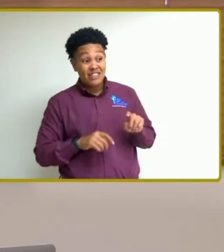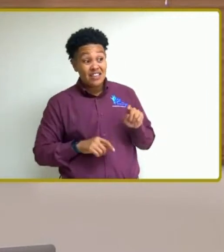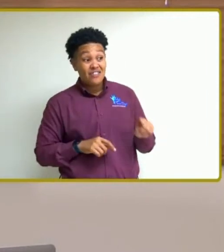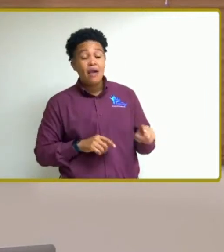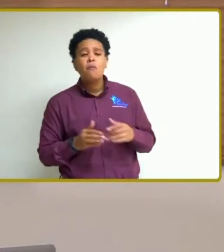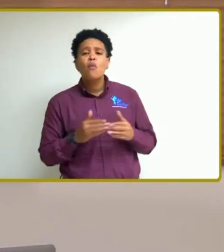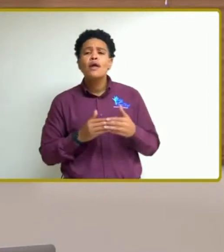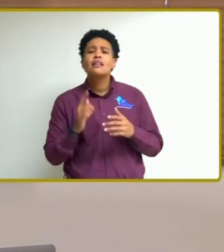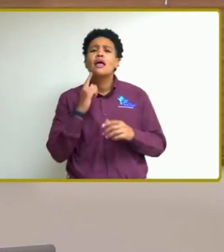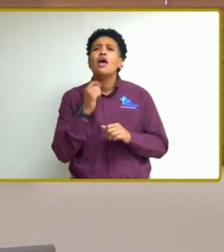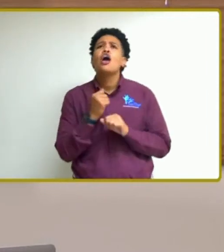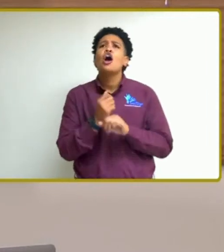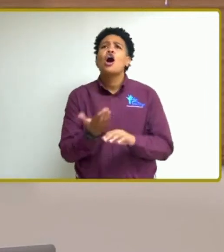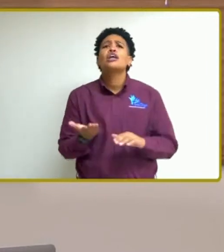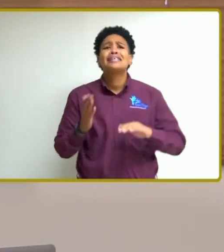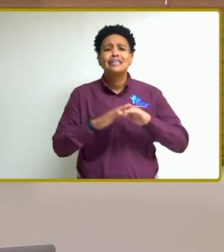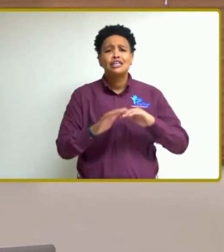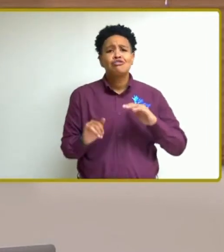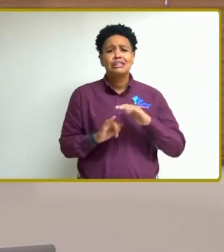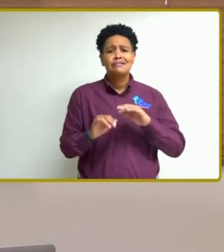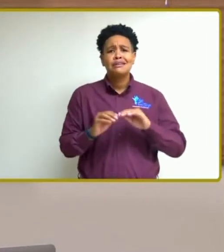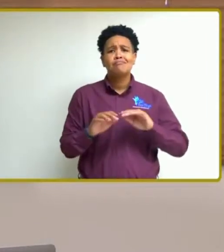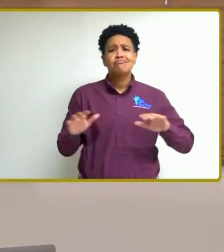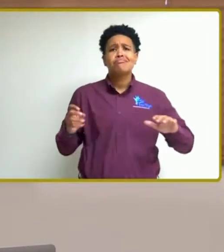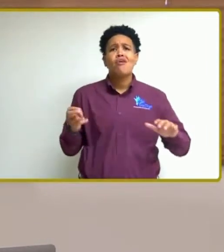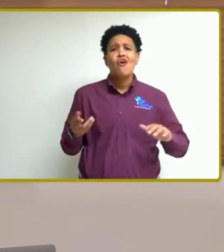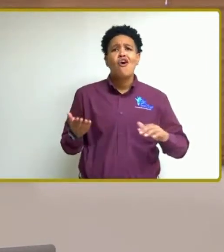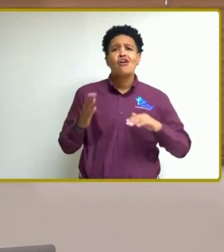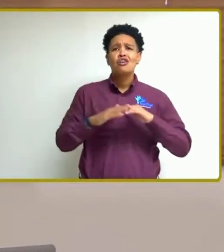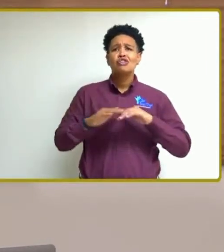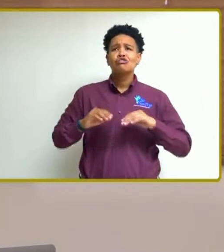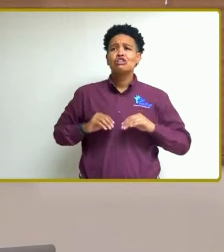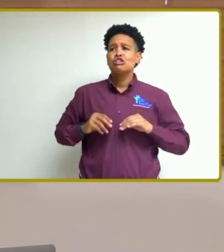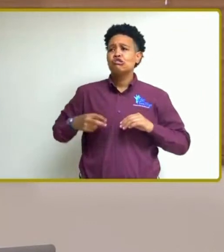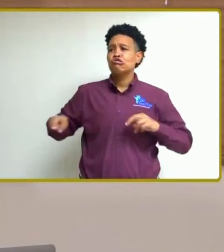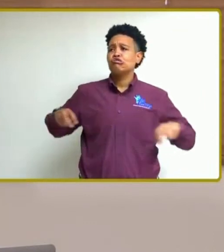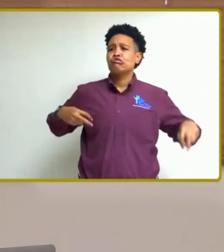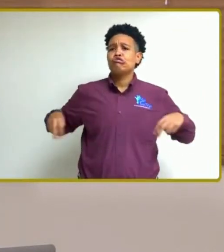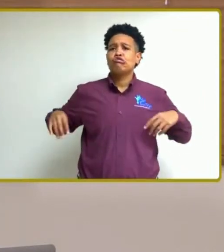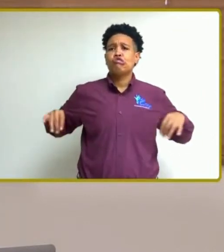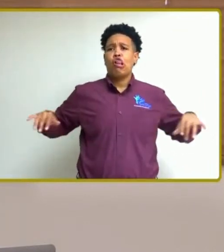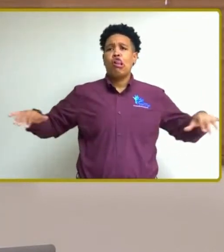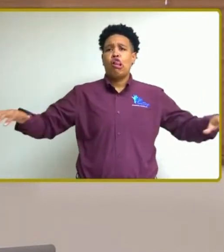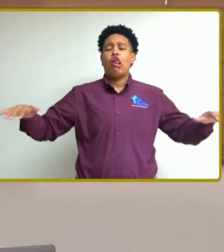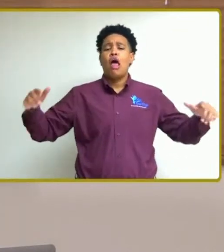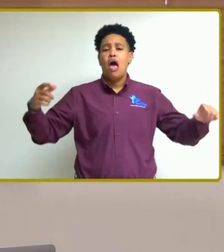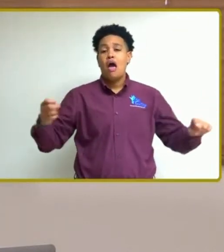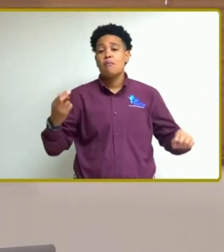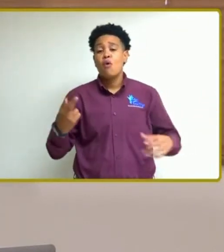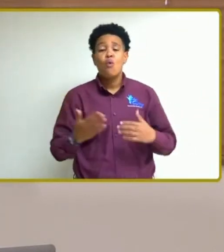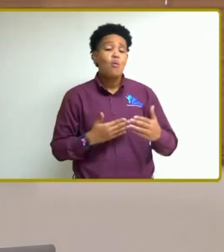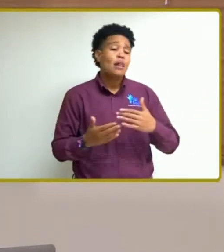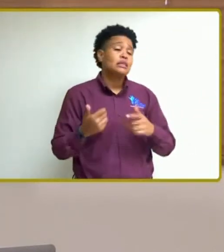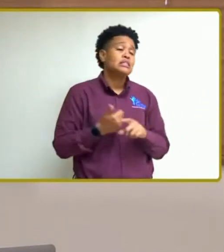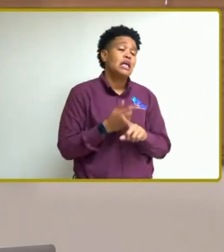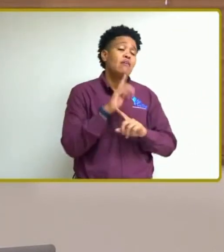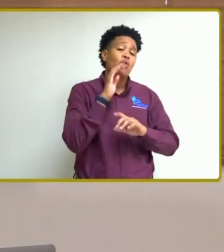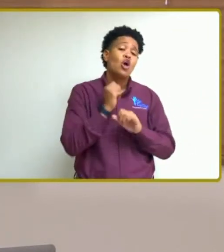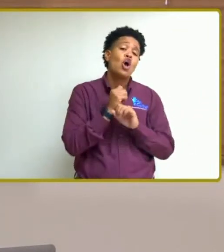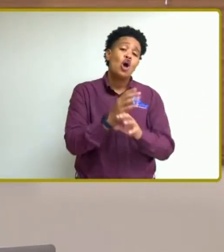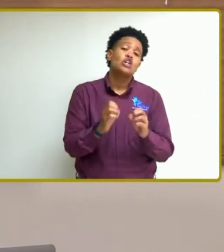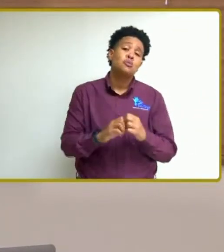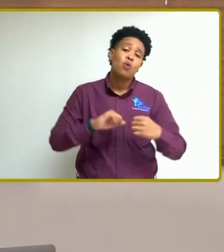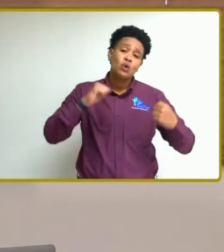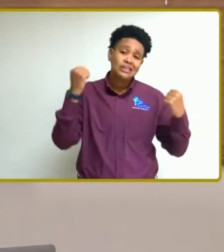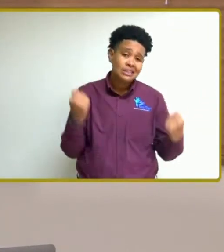would cause increased infection or increased transmission, or whether it is or not they will cause more